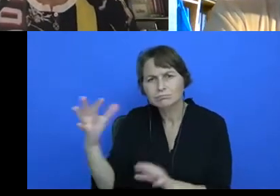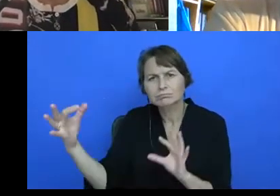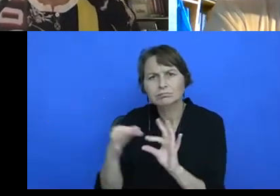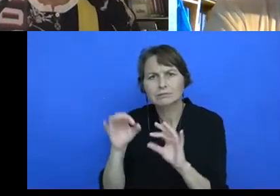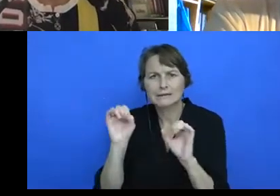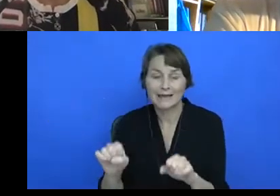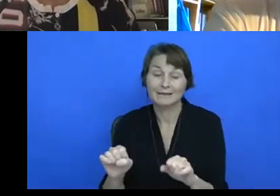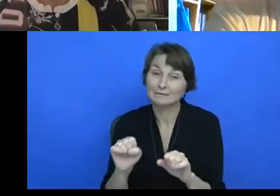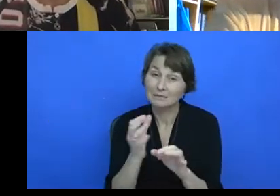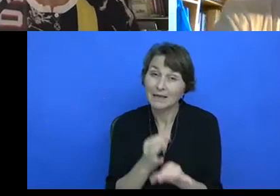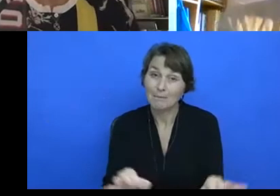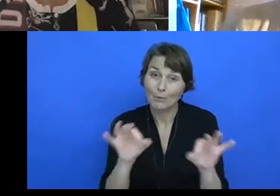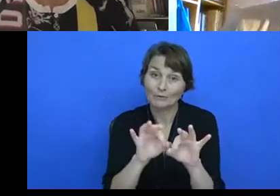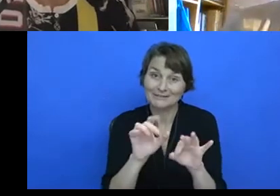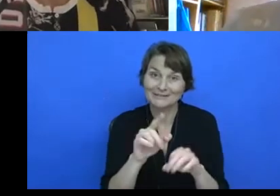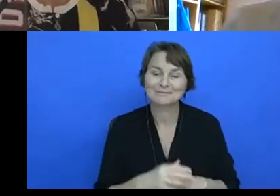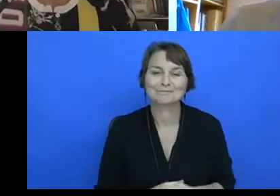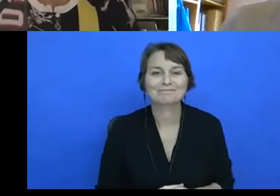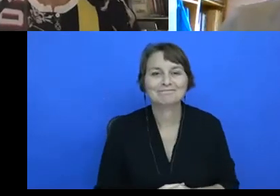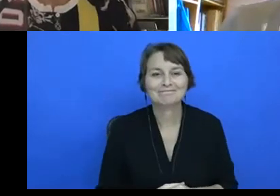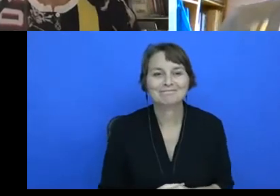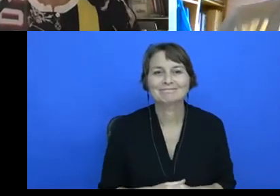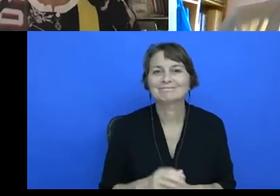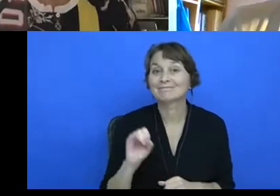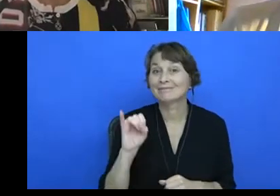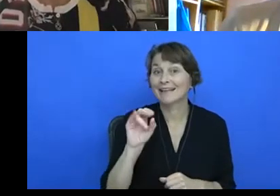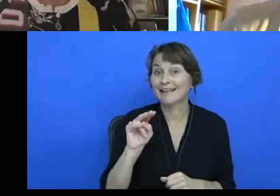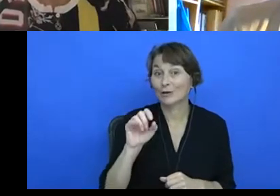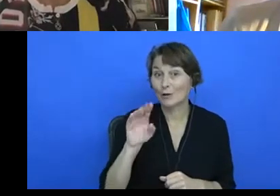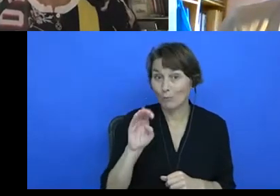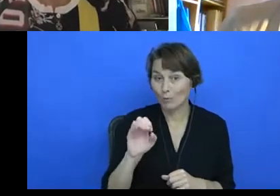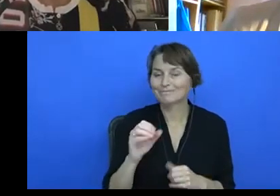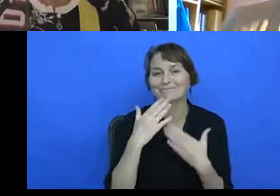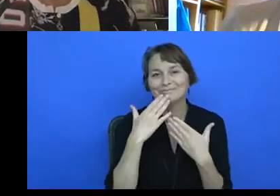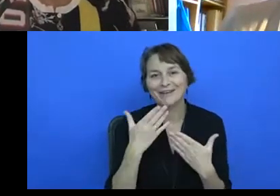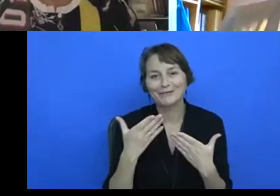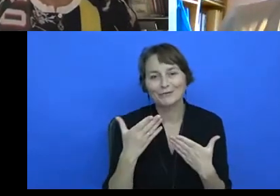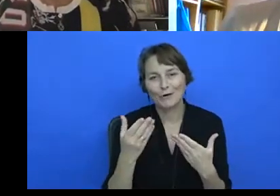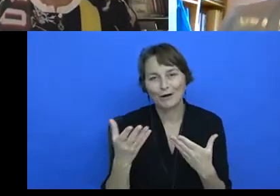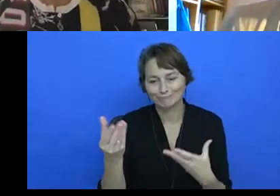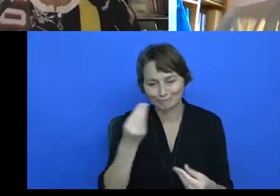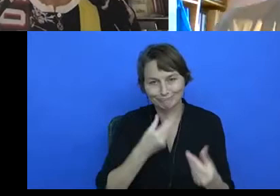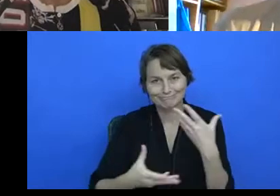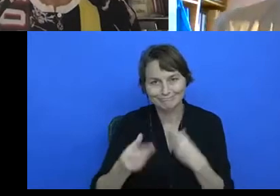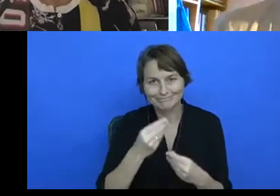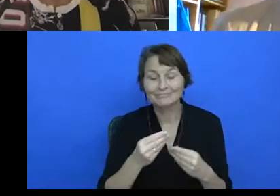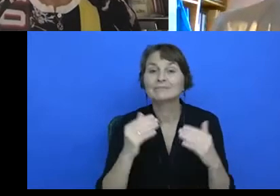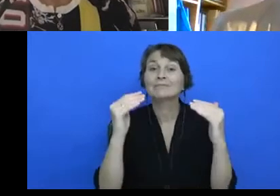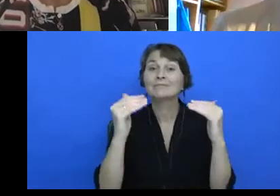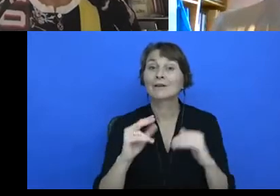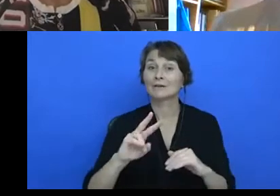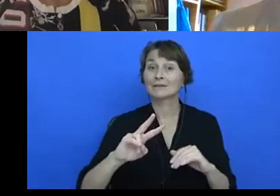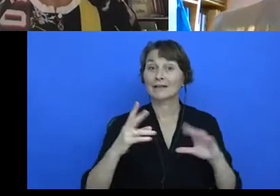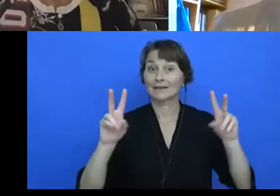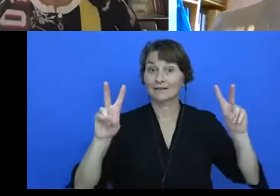Thank you for sharing. Now we move to another theme, more about social